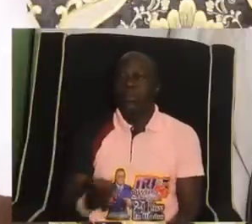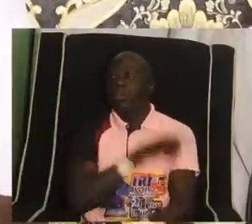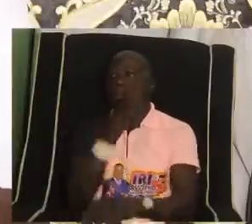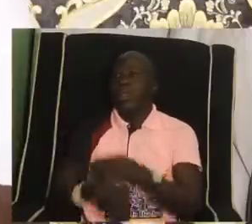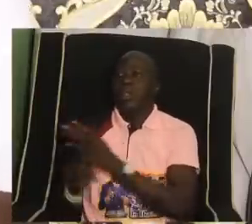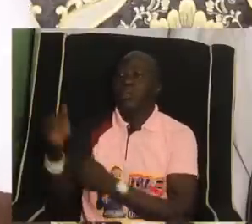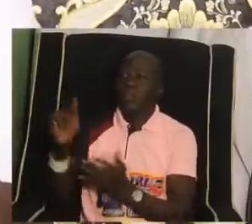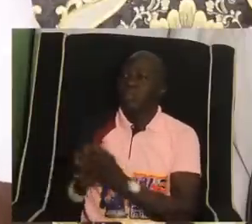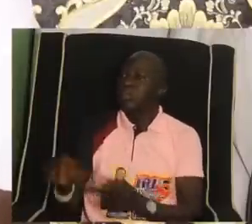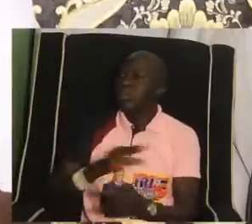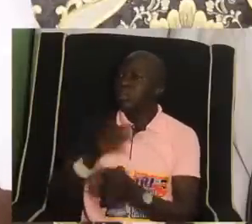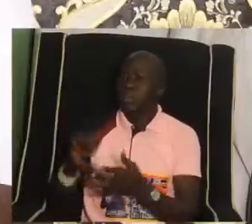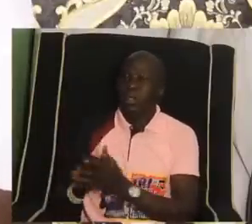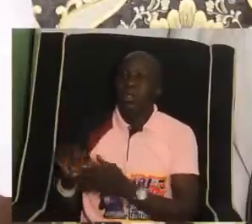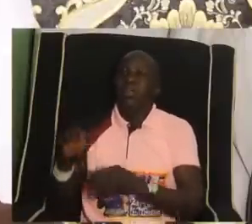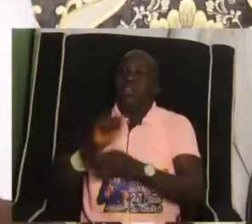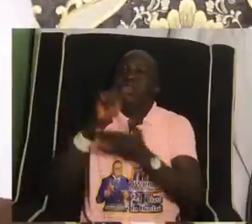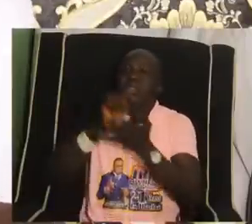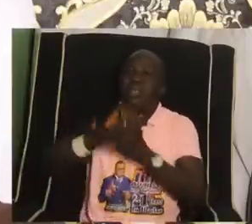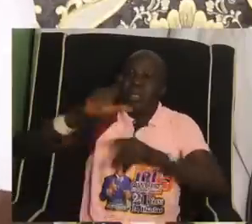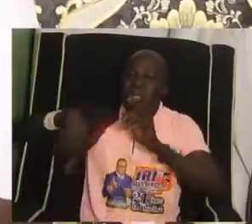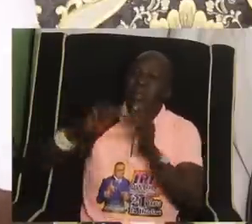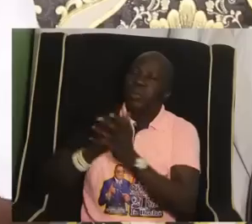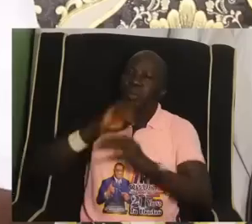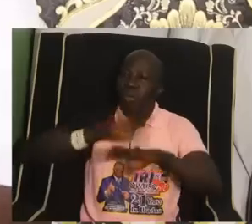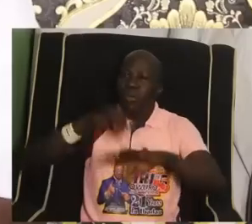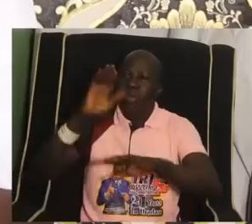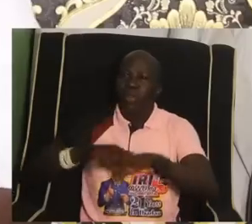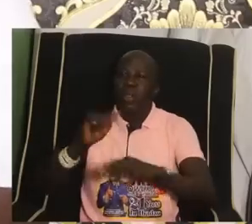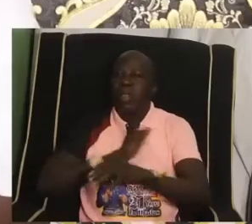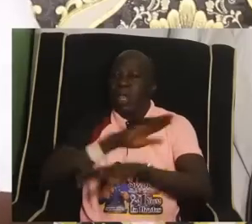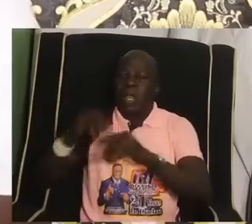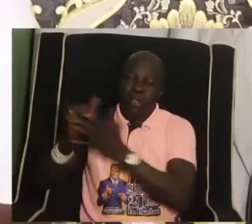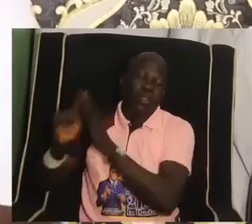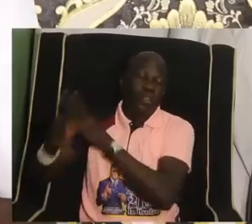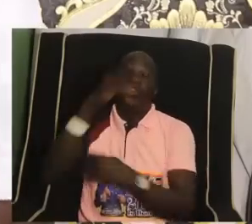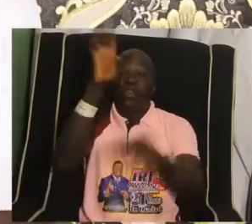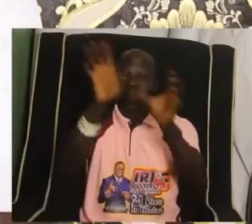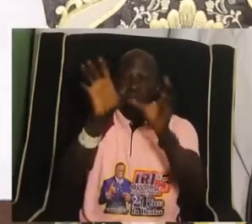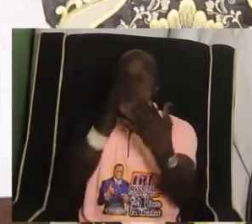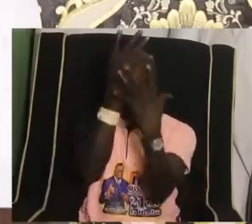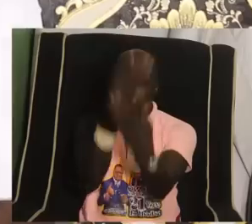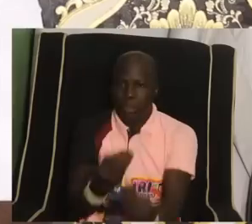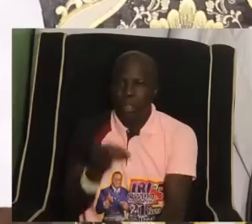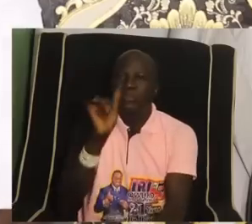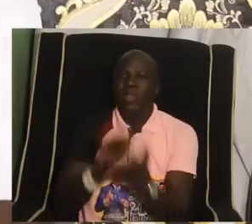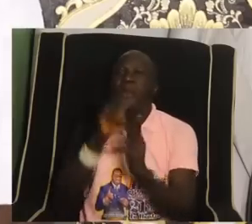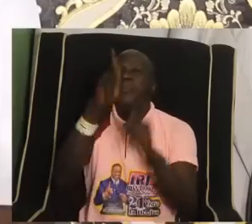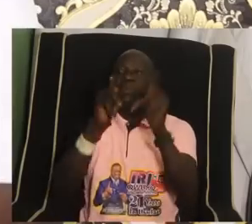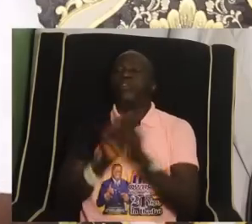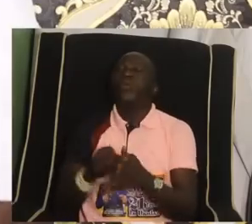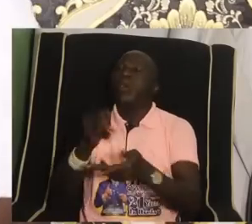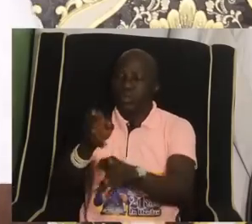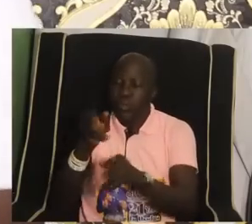When the case of Abraham was settled, oh, what did that become? He later became the one who said, "Me, your case will later be settled." That way, fit yet,